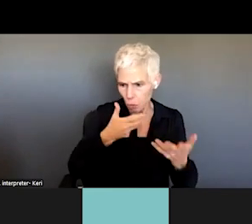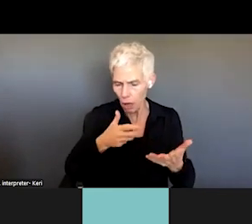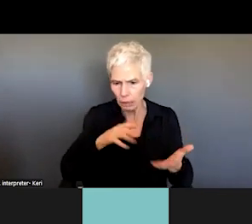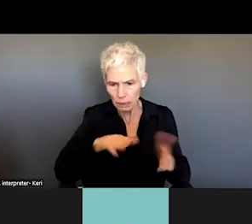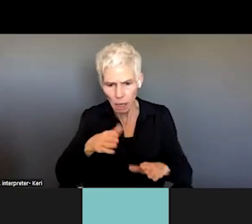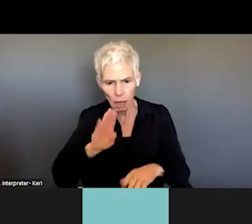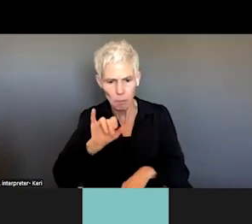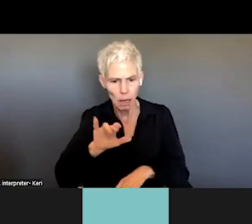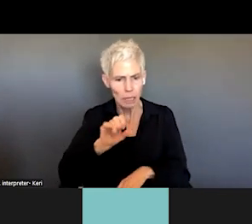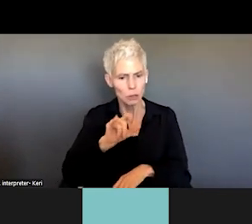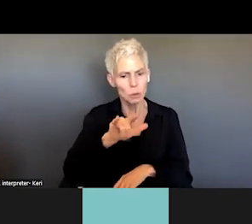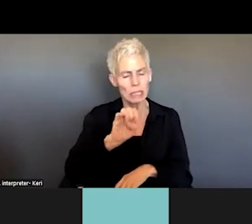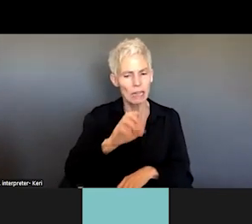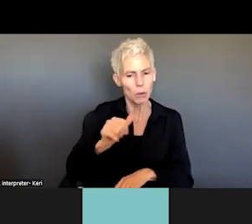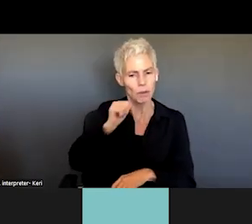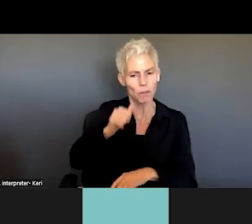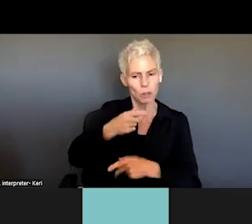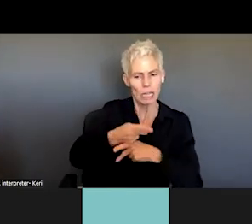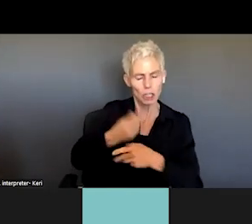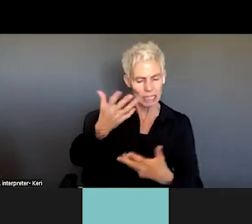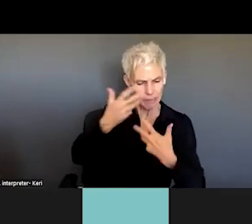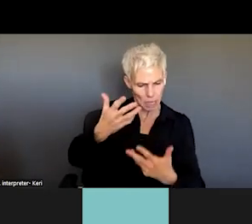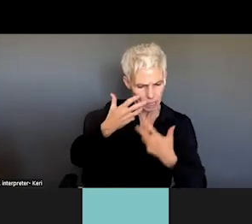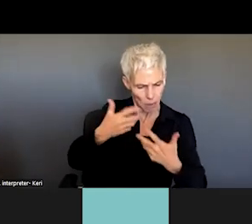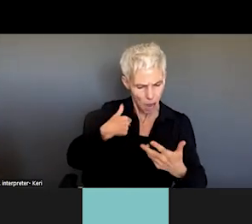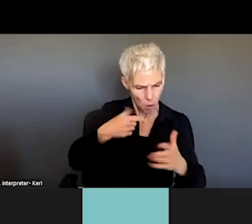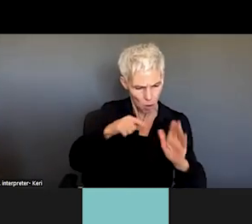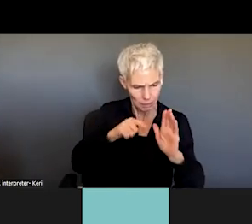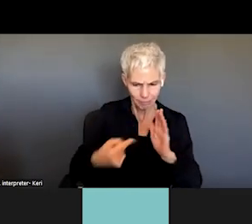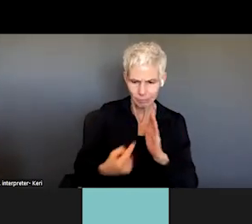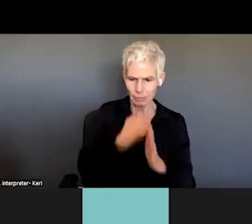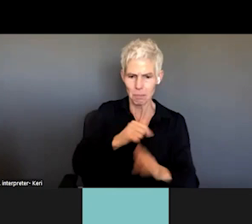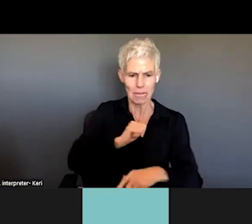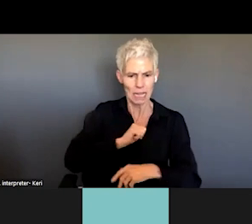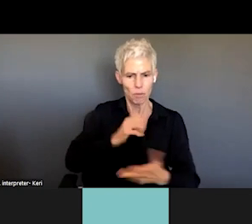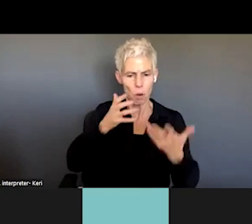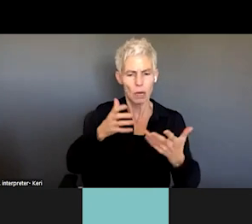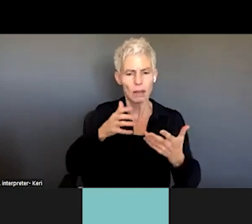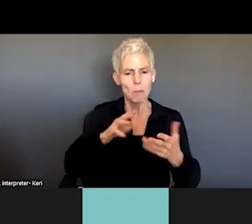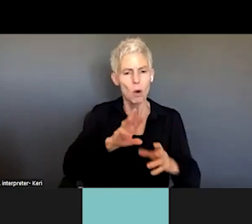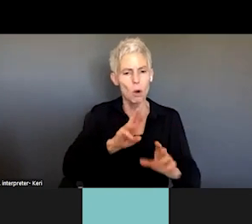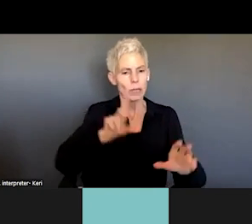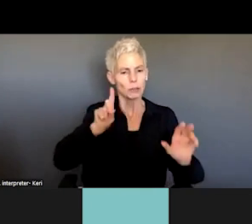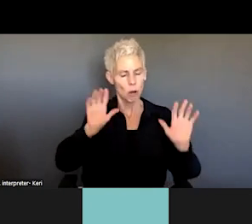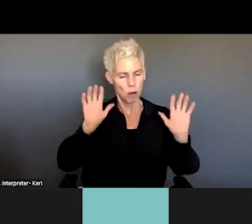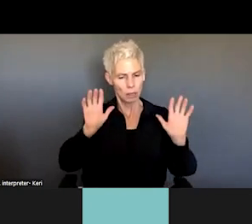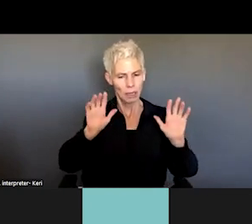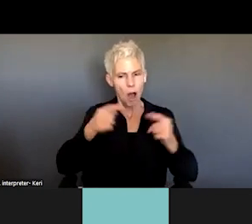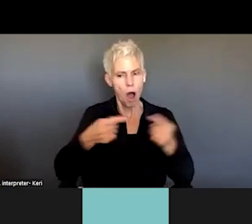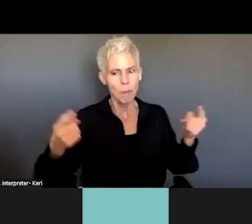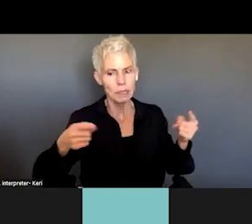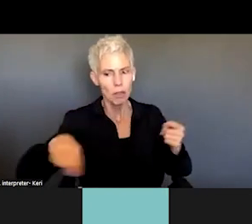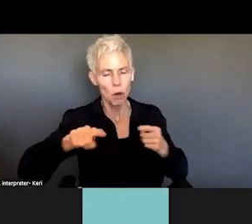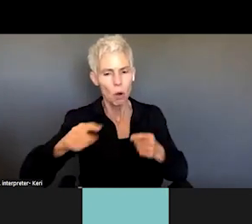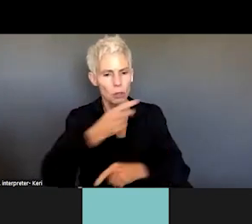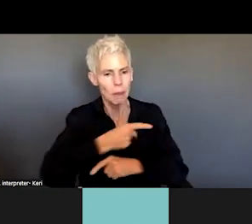And they just leave me alone so I can kill myself. And they're much more withdrawn and kind of the opposite of the agitated patient. Yet those are